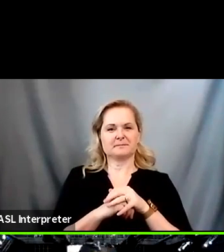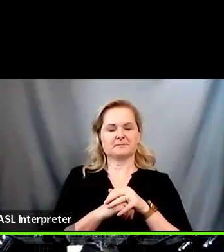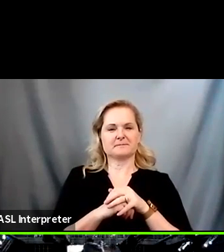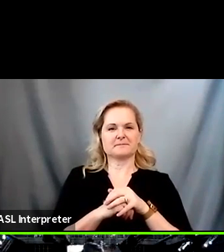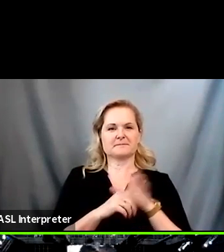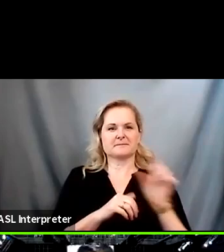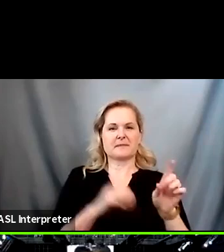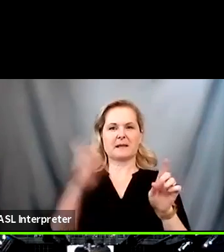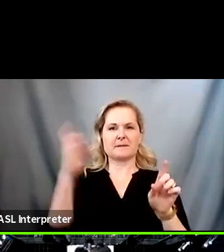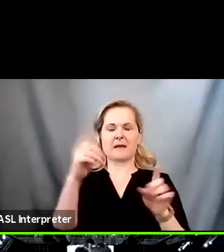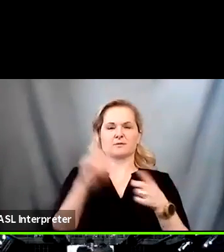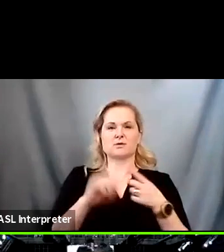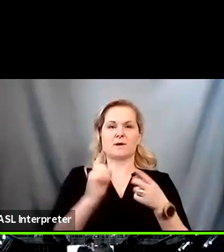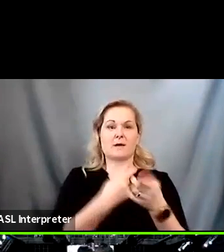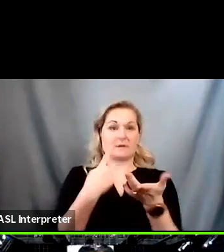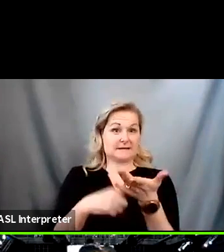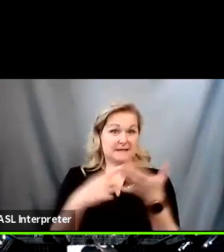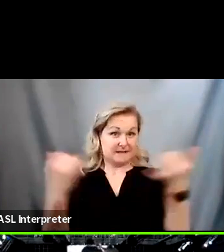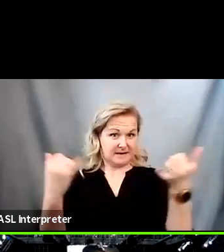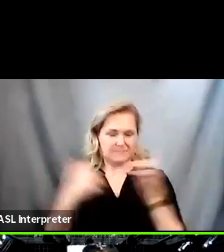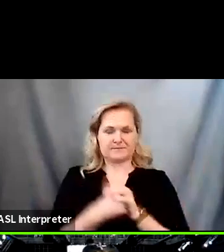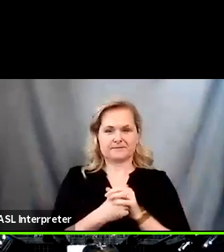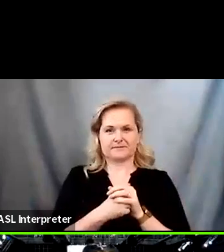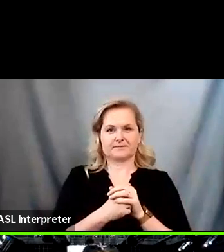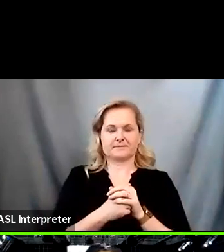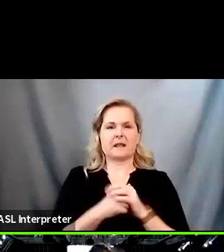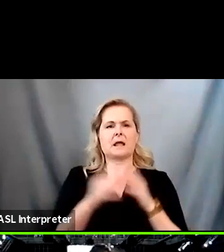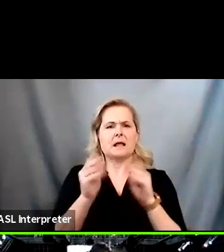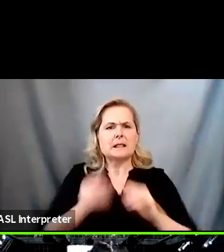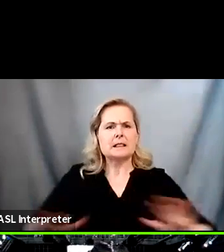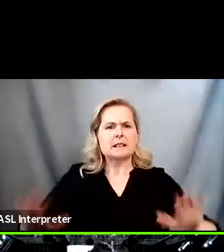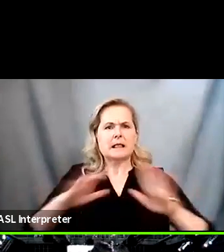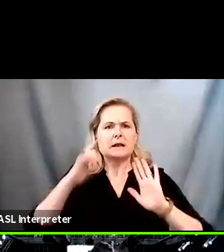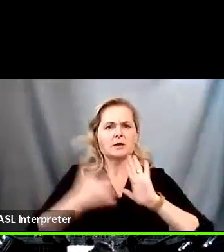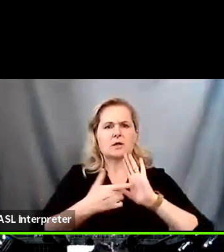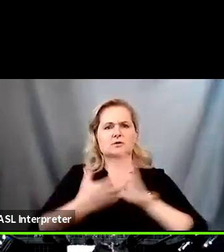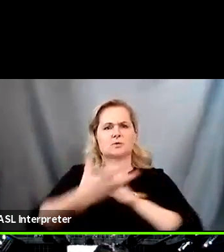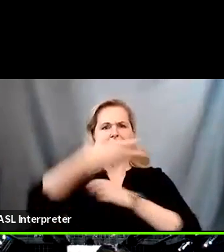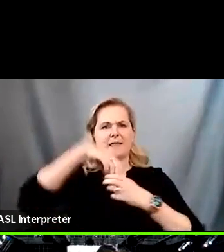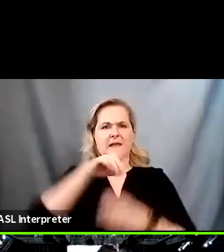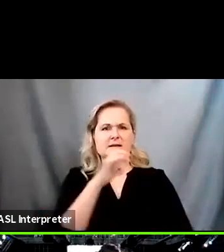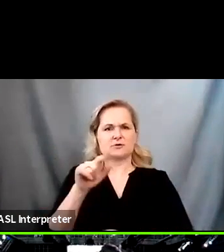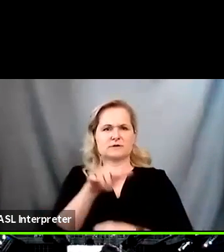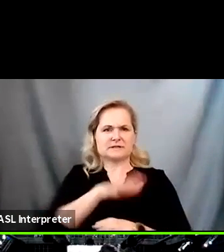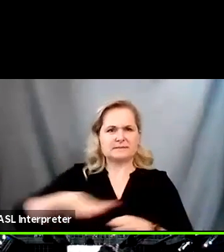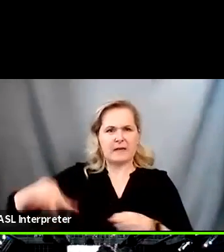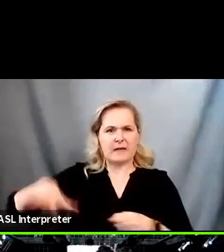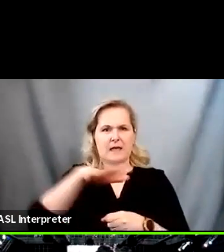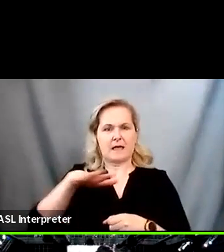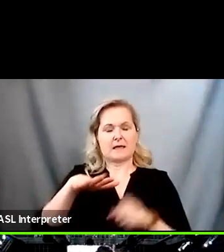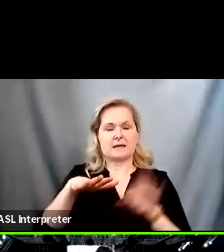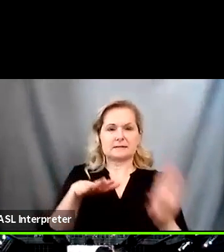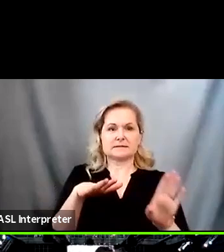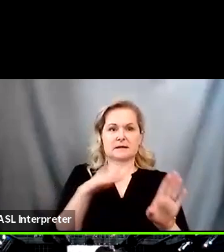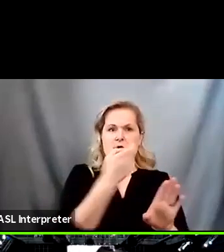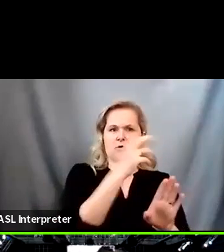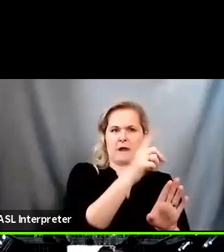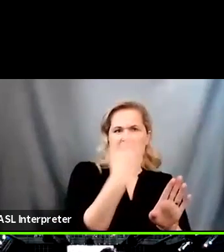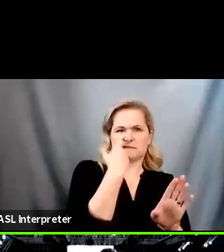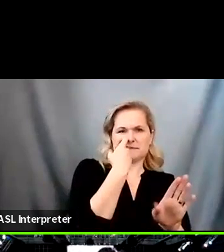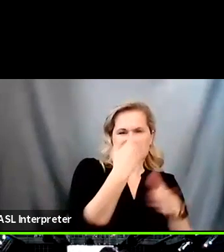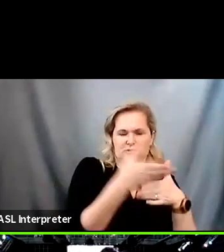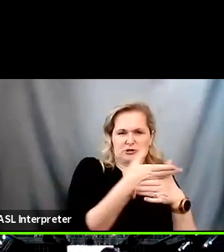Returning to our conversation, however, land acknowledgements in a digital space. Grant had just shared